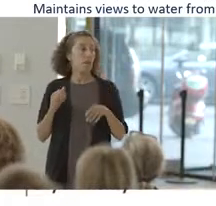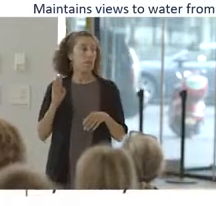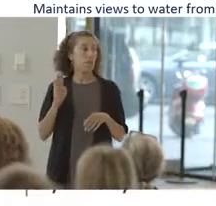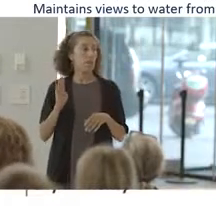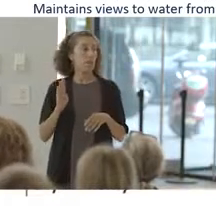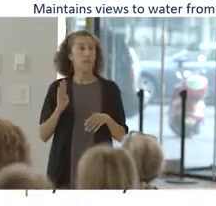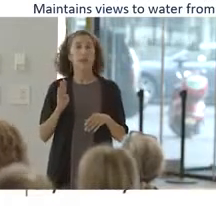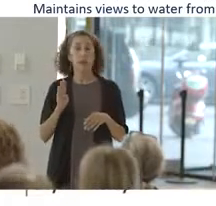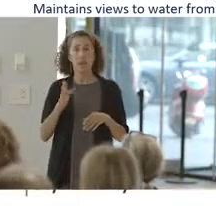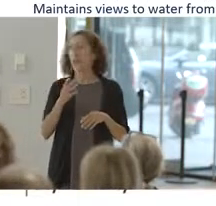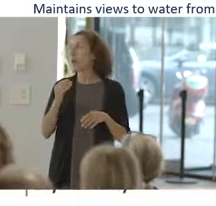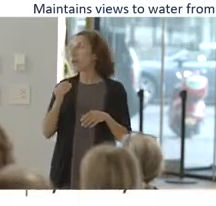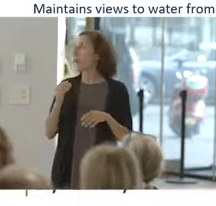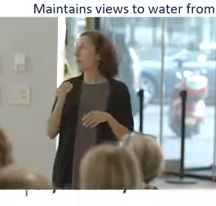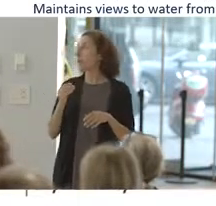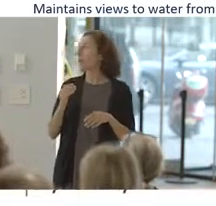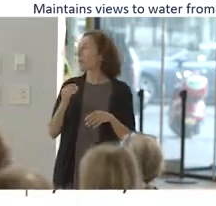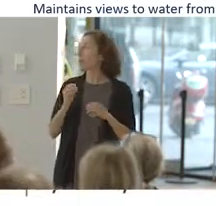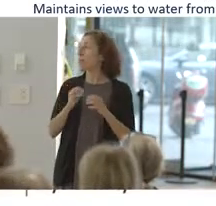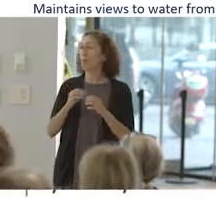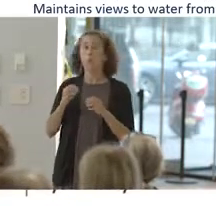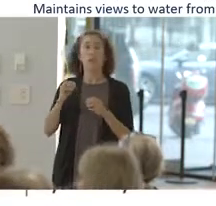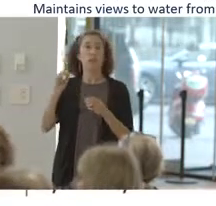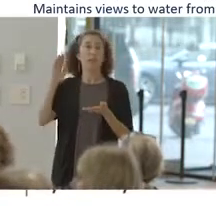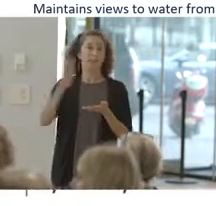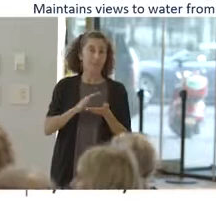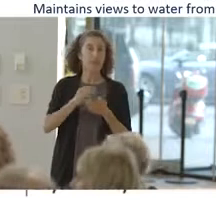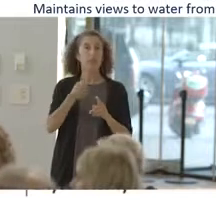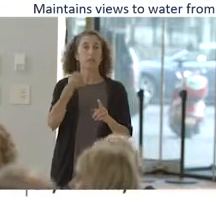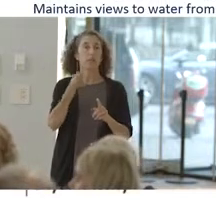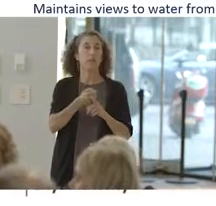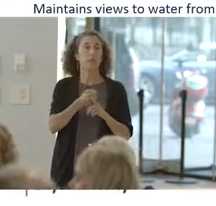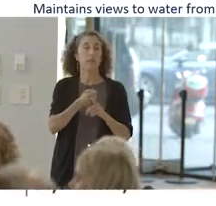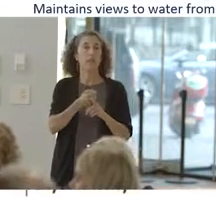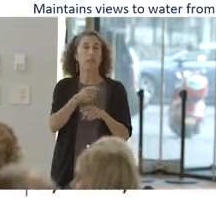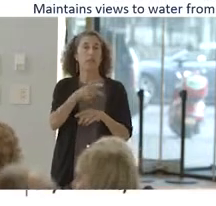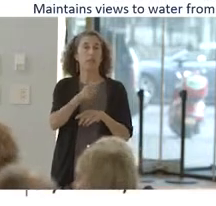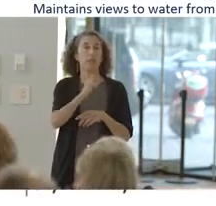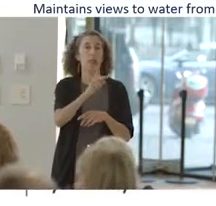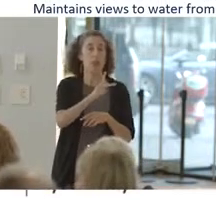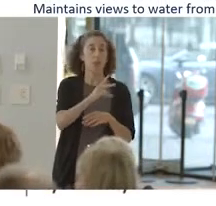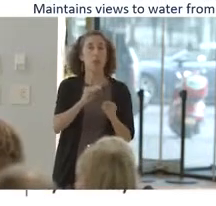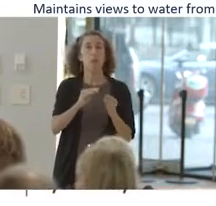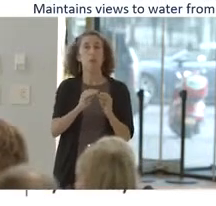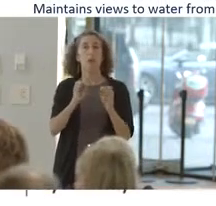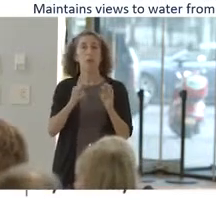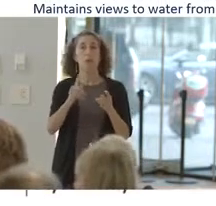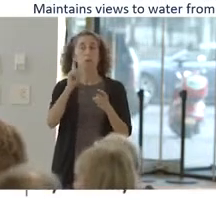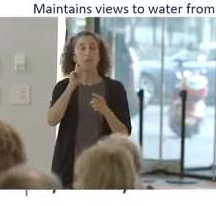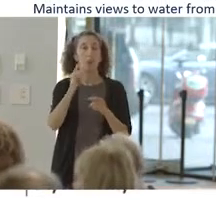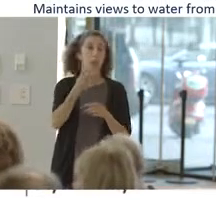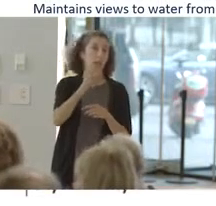Alternative A, a more minimal park impact with also potential opportunities for get downs. And